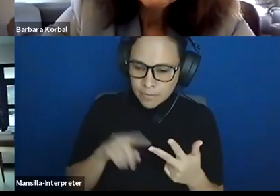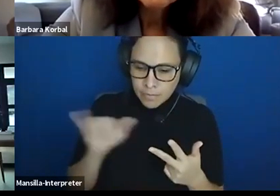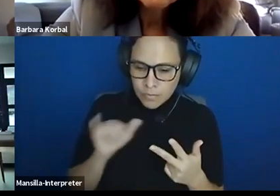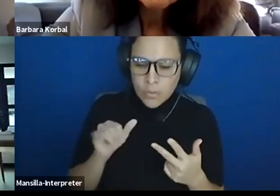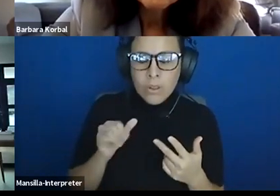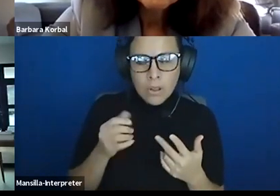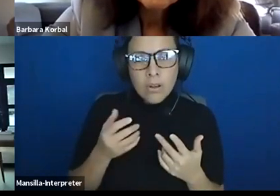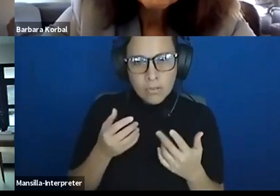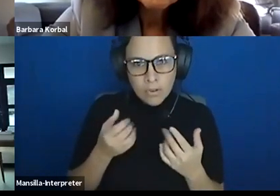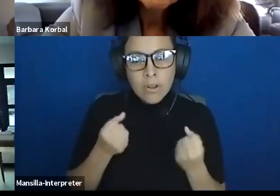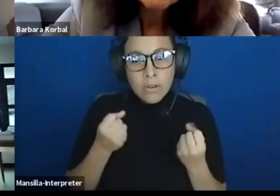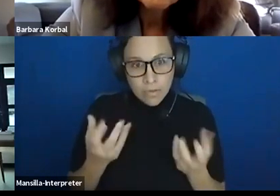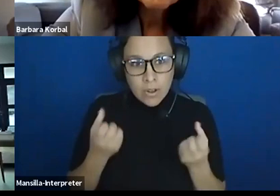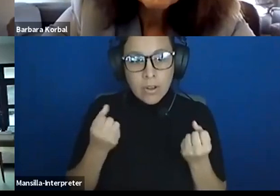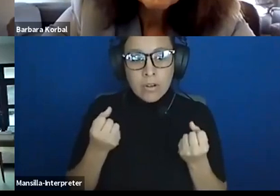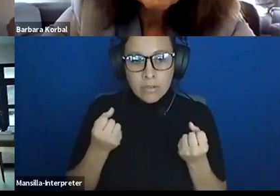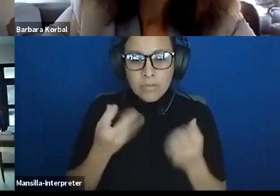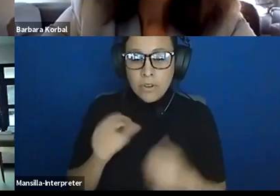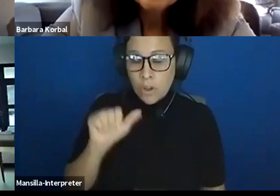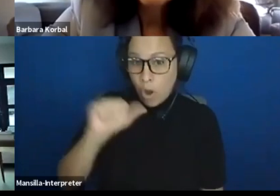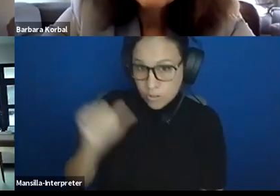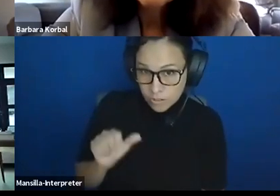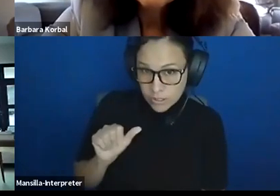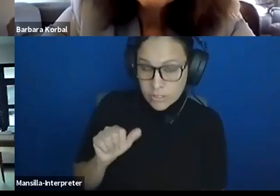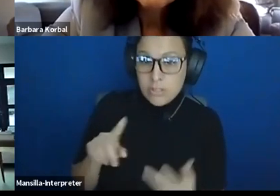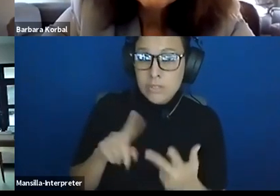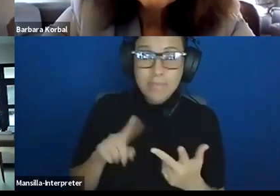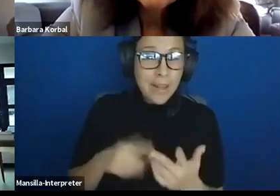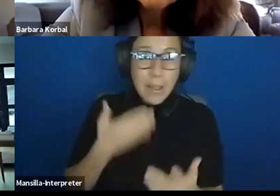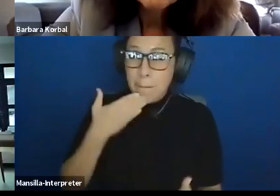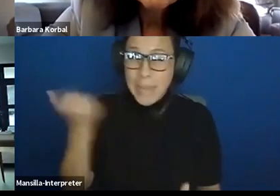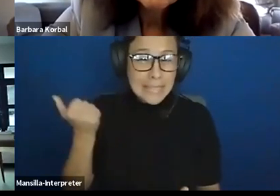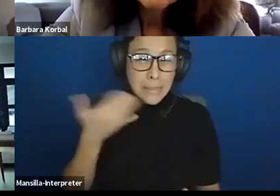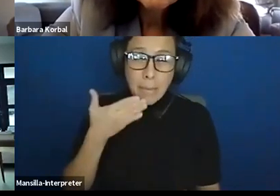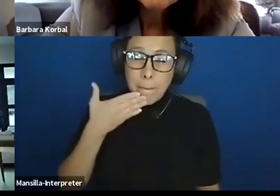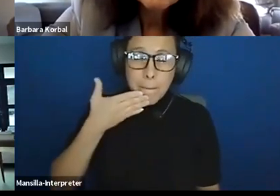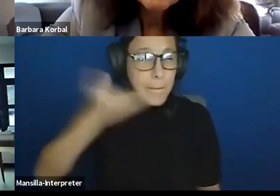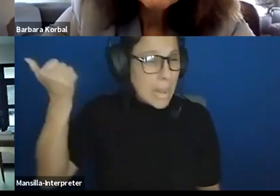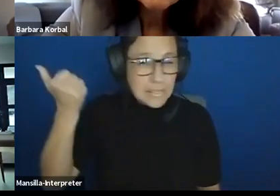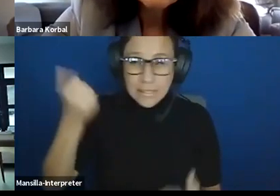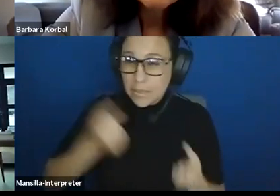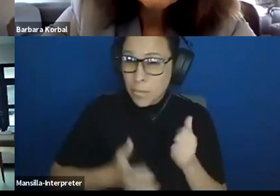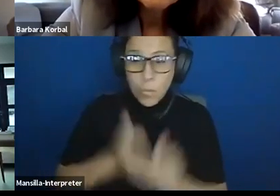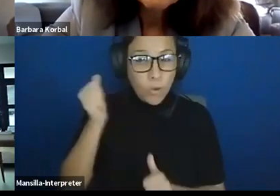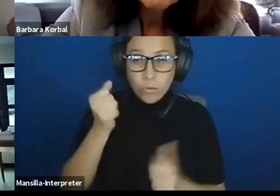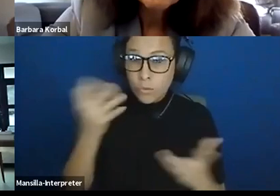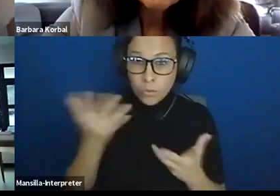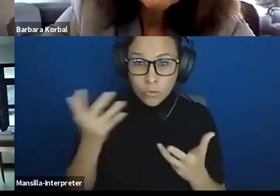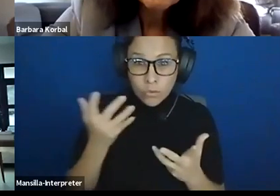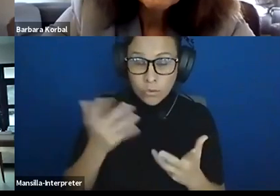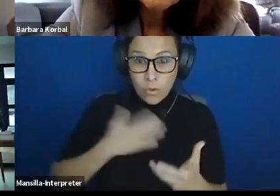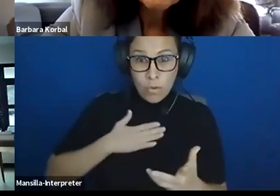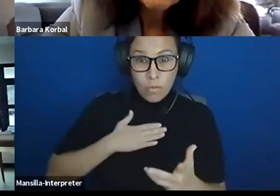bit of material at Austin. But the vast, vast, vast majority of